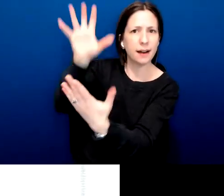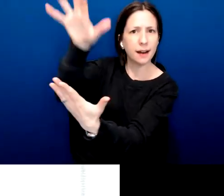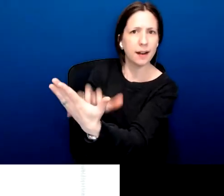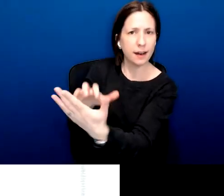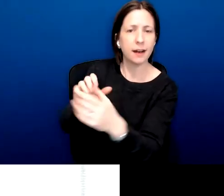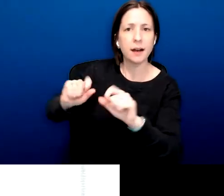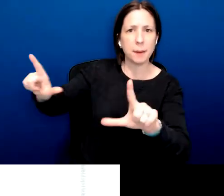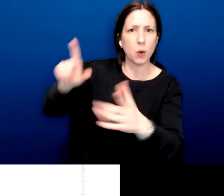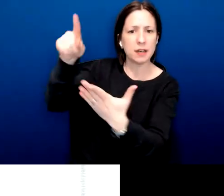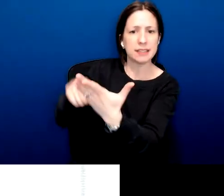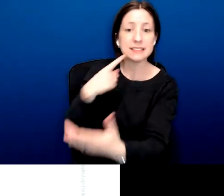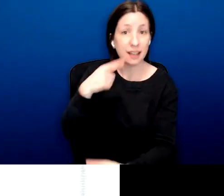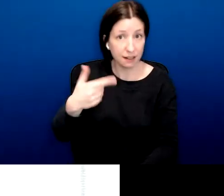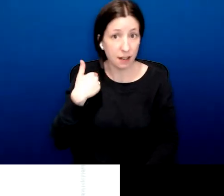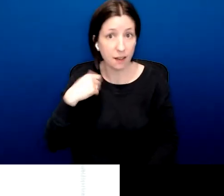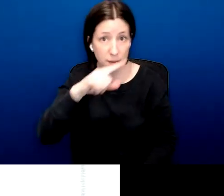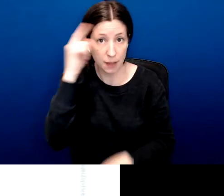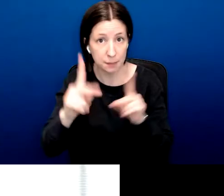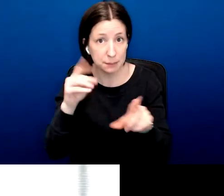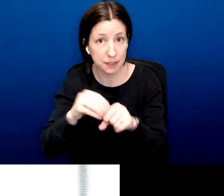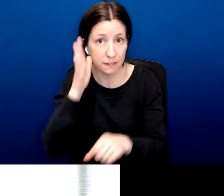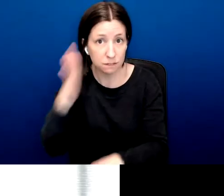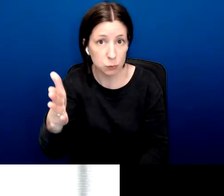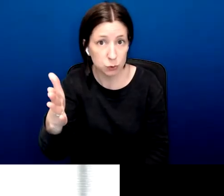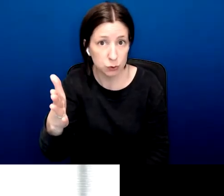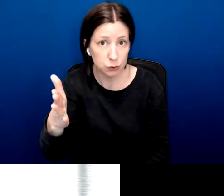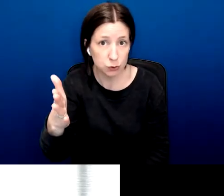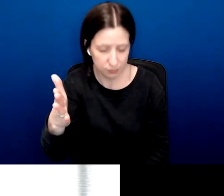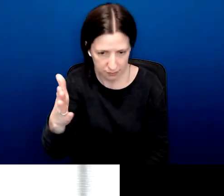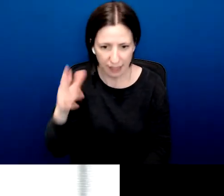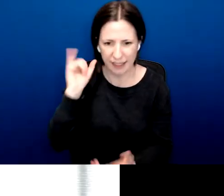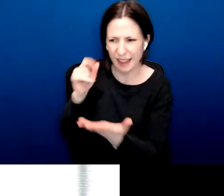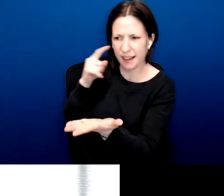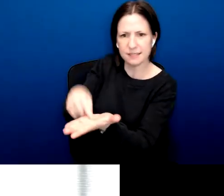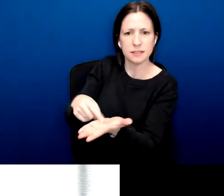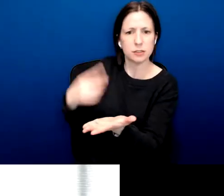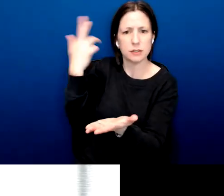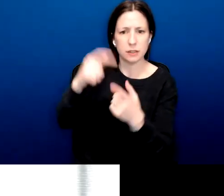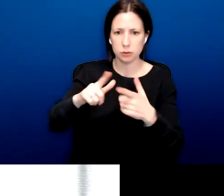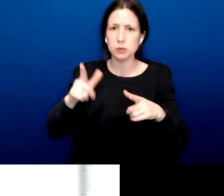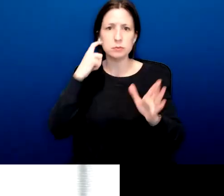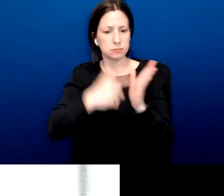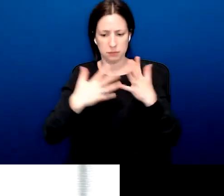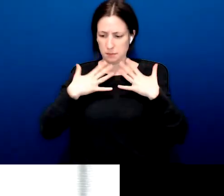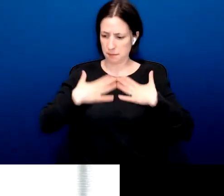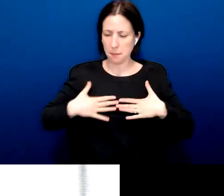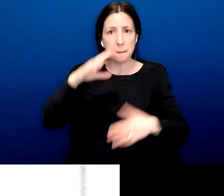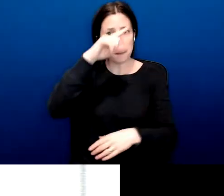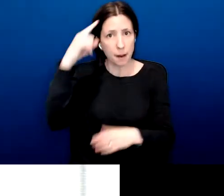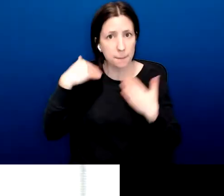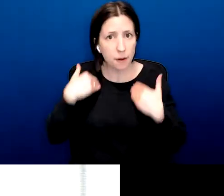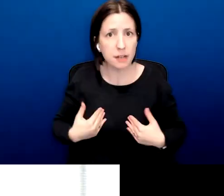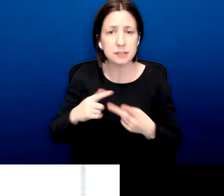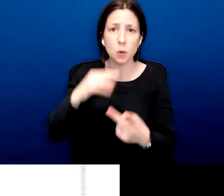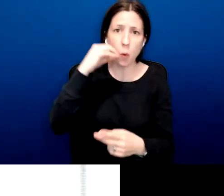billboard that said, "There are Black people in the future." And it called attention to the Black bodies, families, homes, and histories that are often forgotten